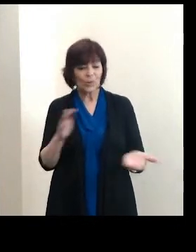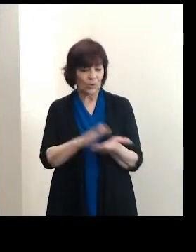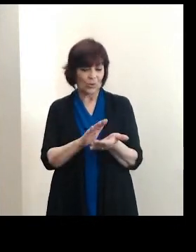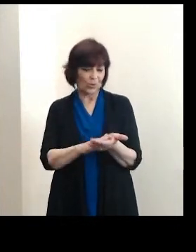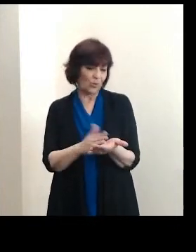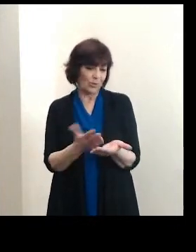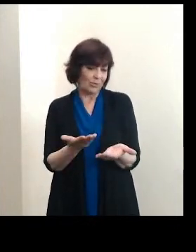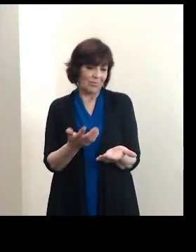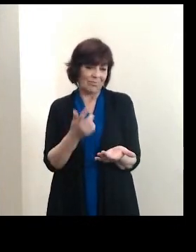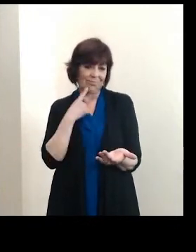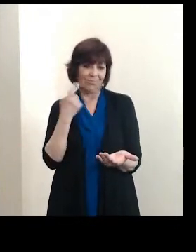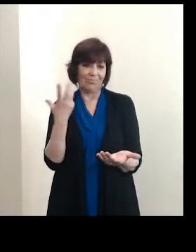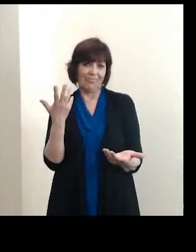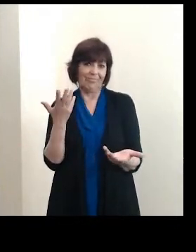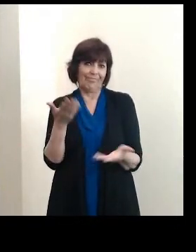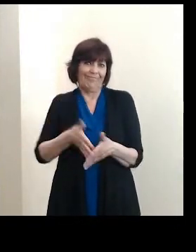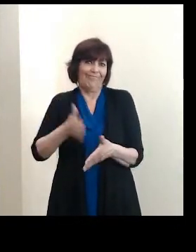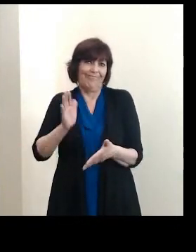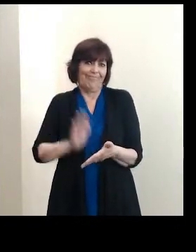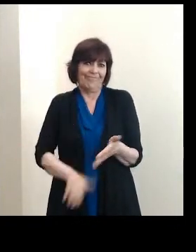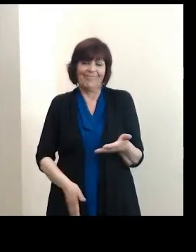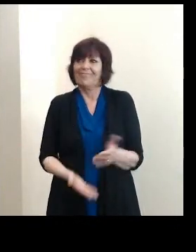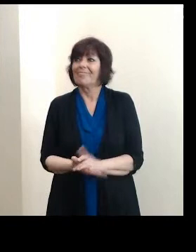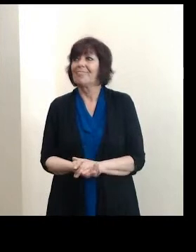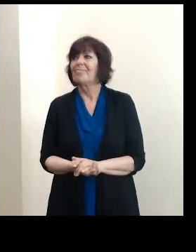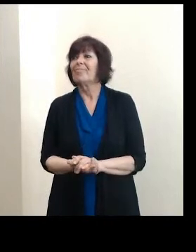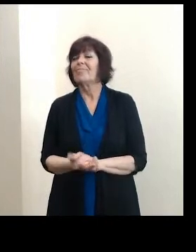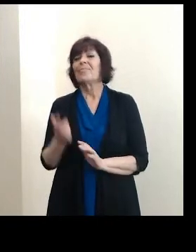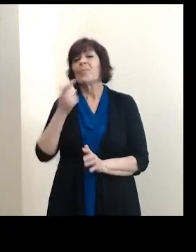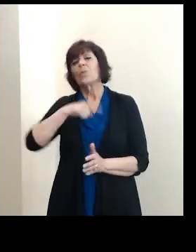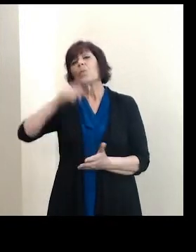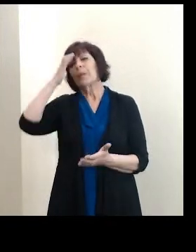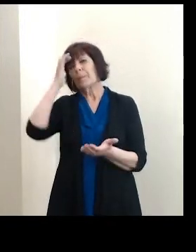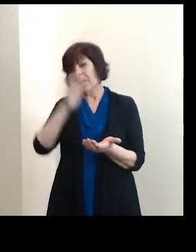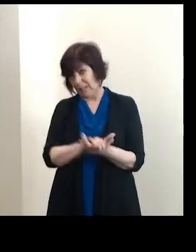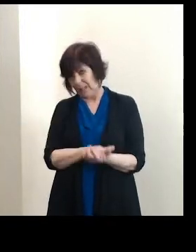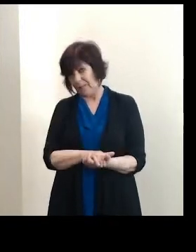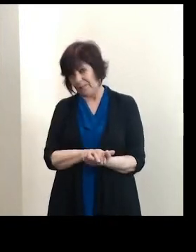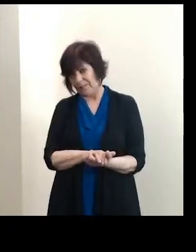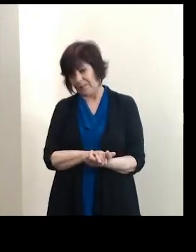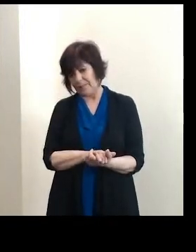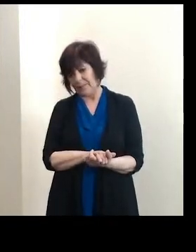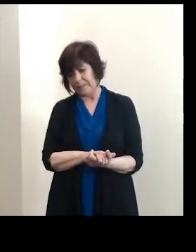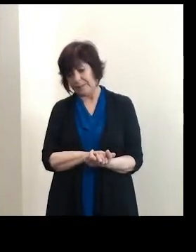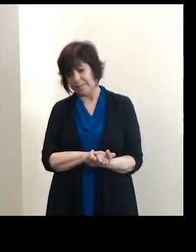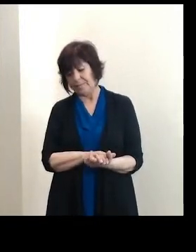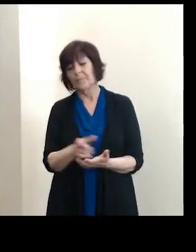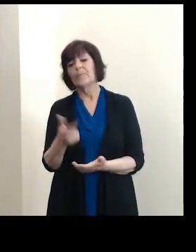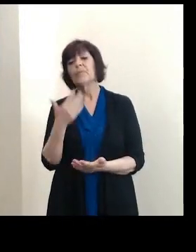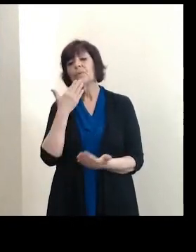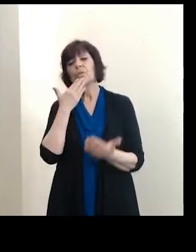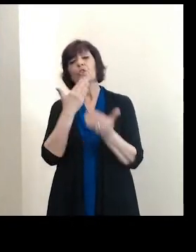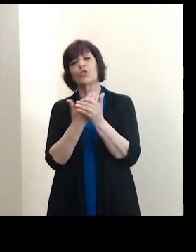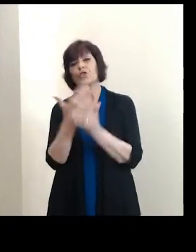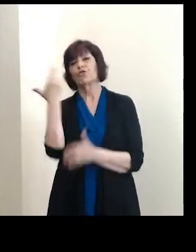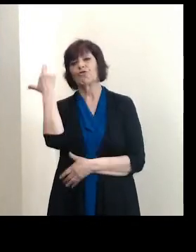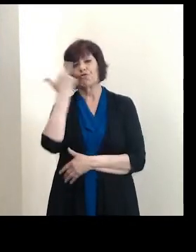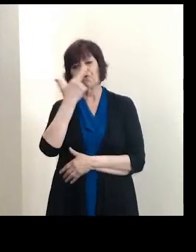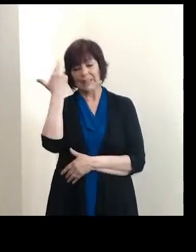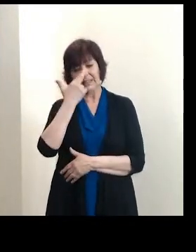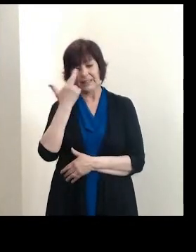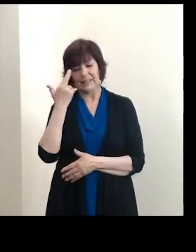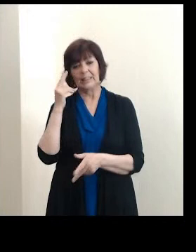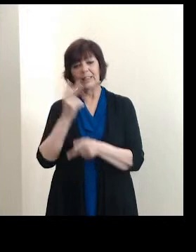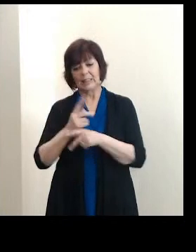them to the end of May. We believe that there's a valid reason to keep the one and on